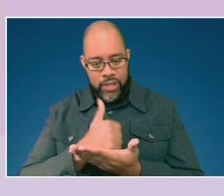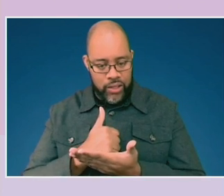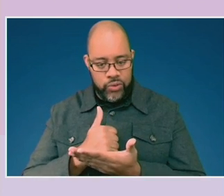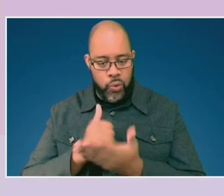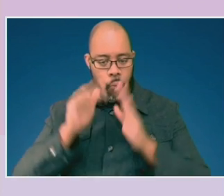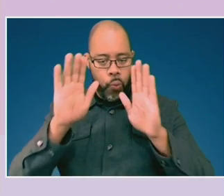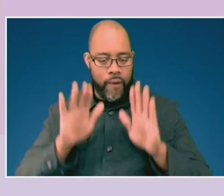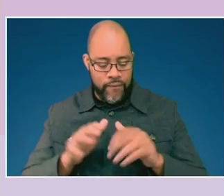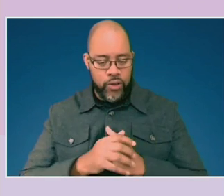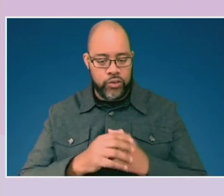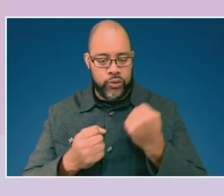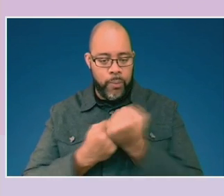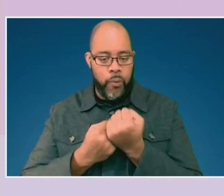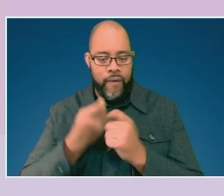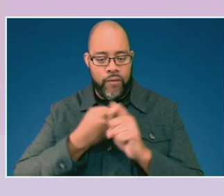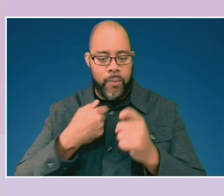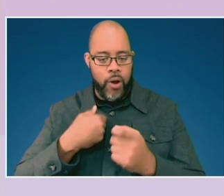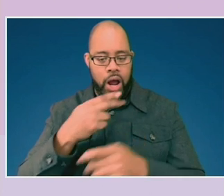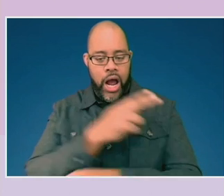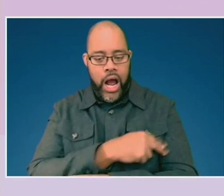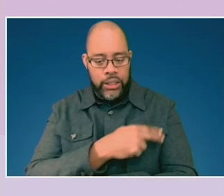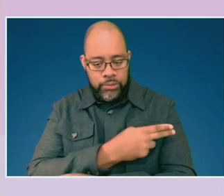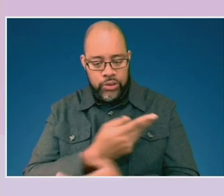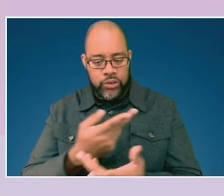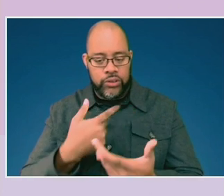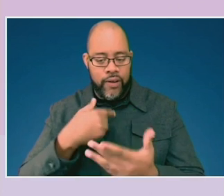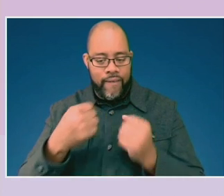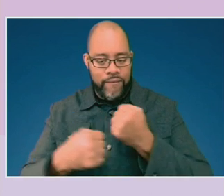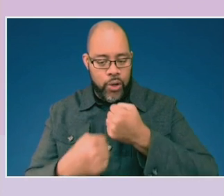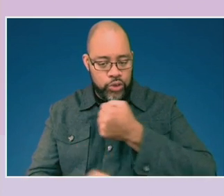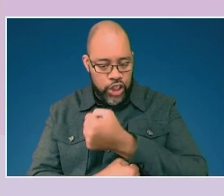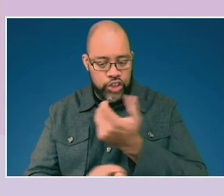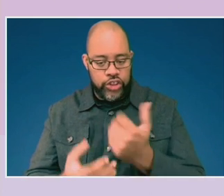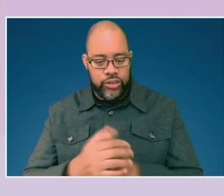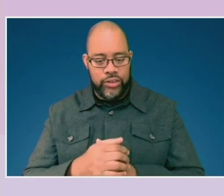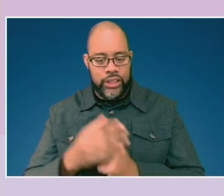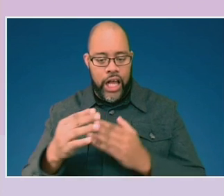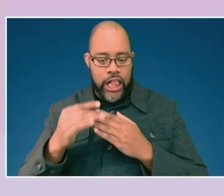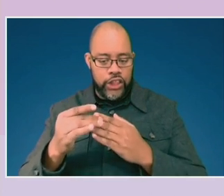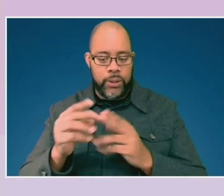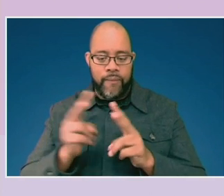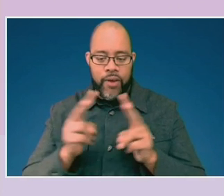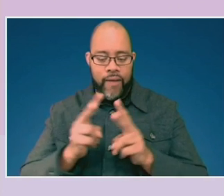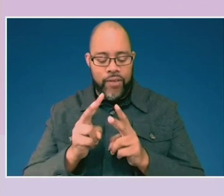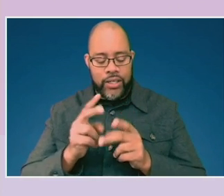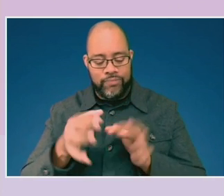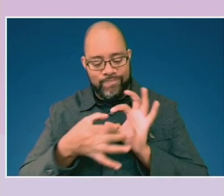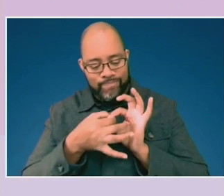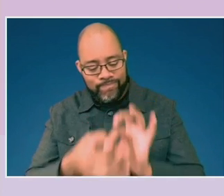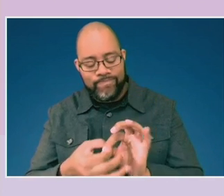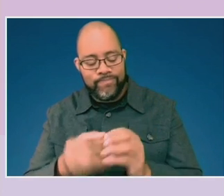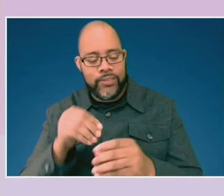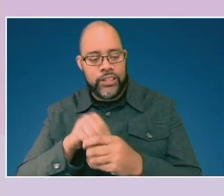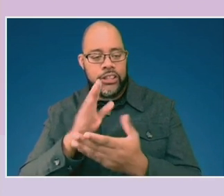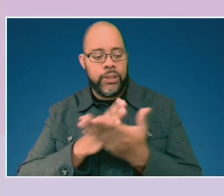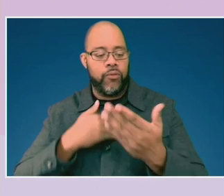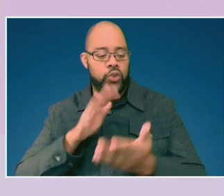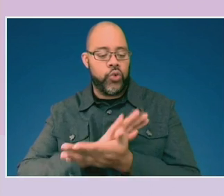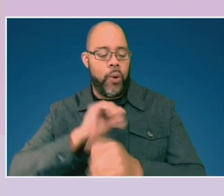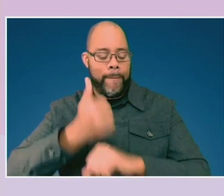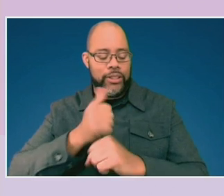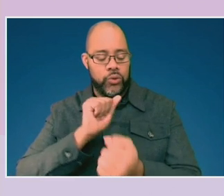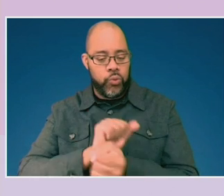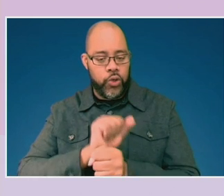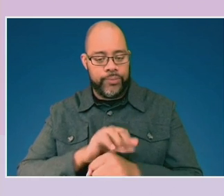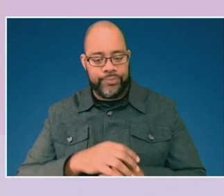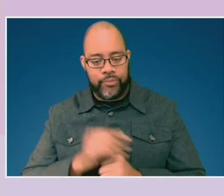we certainly get wonderful support from our hospitals foundation, and our leadership is certainly very invested in some of our school-based work. And